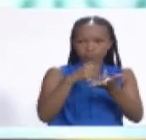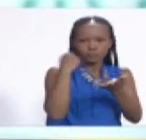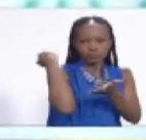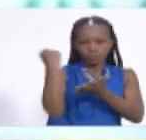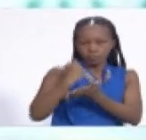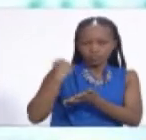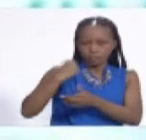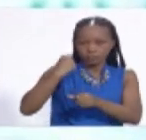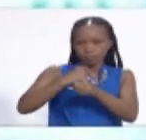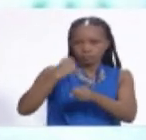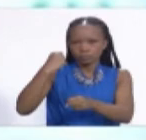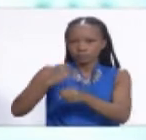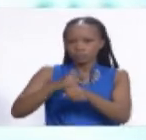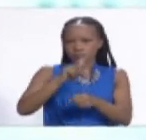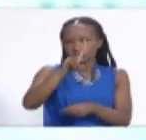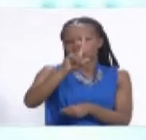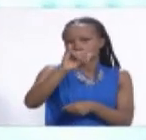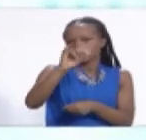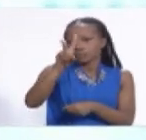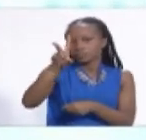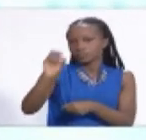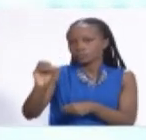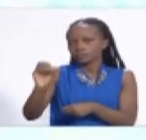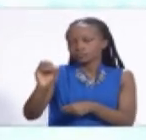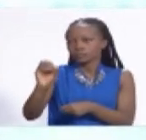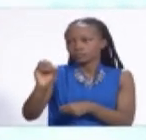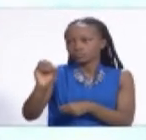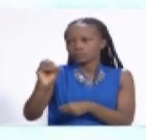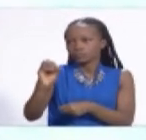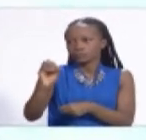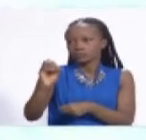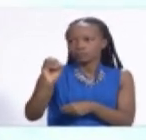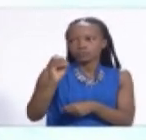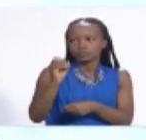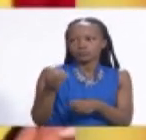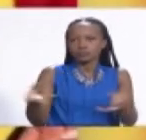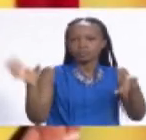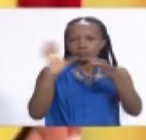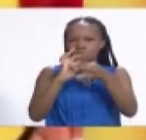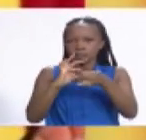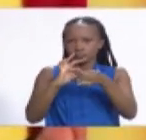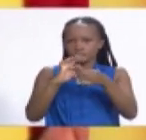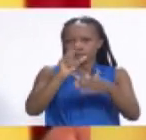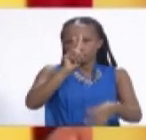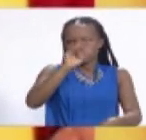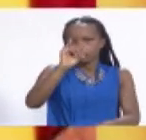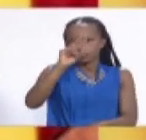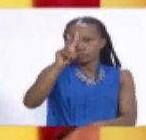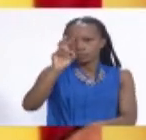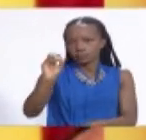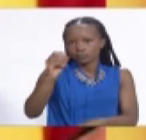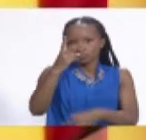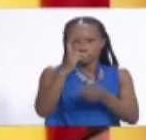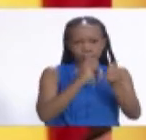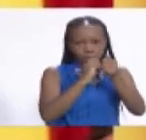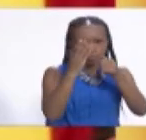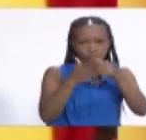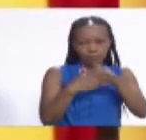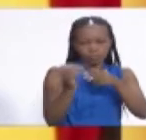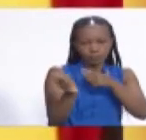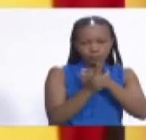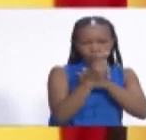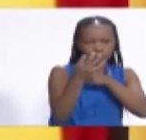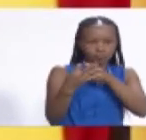had been working at Vivo Energy as the Chief Executive Officer. Igathe rejoined Vivo Energy in August 2019. As the